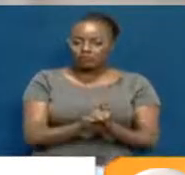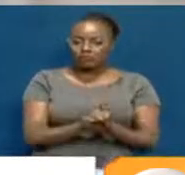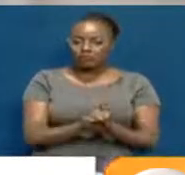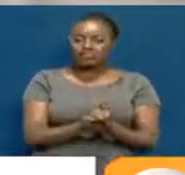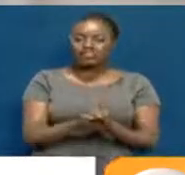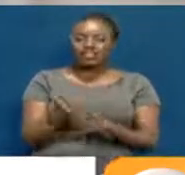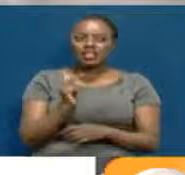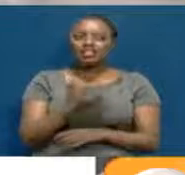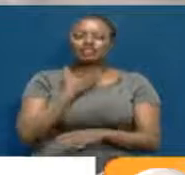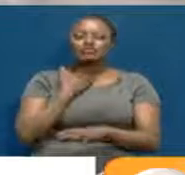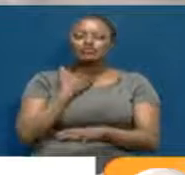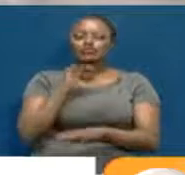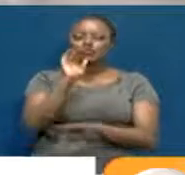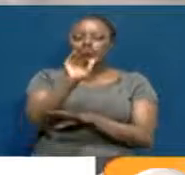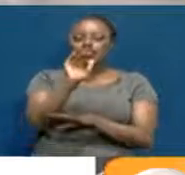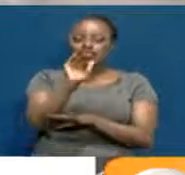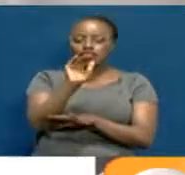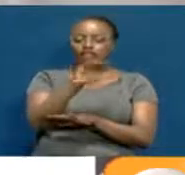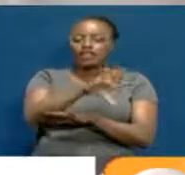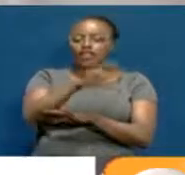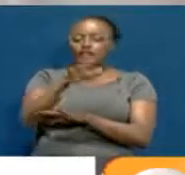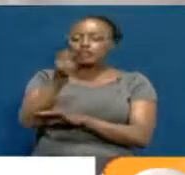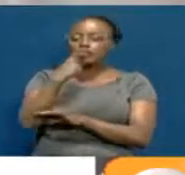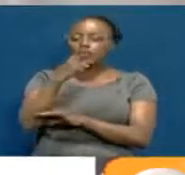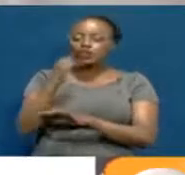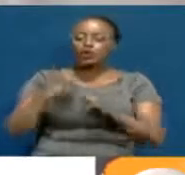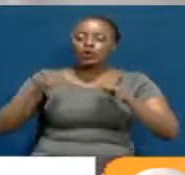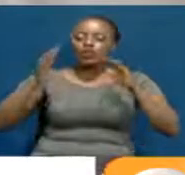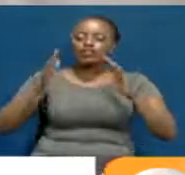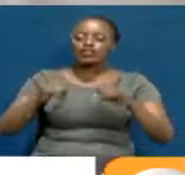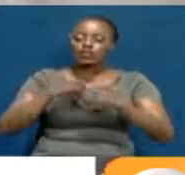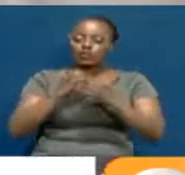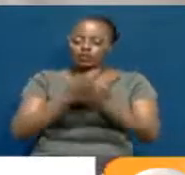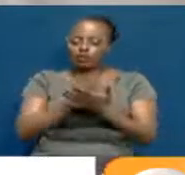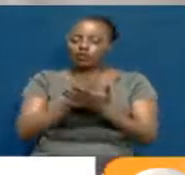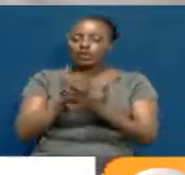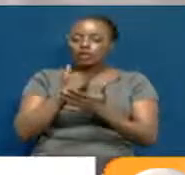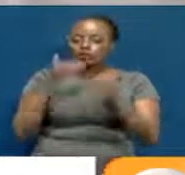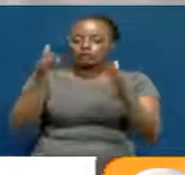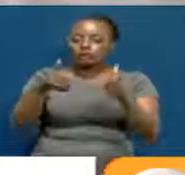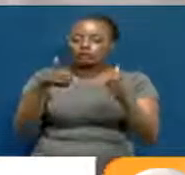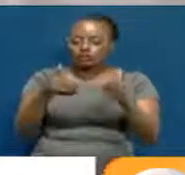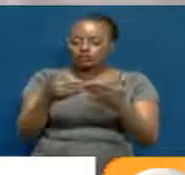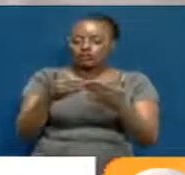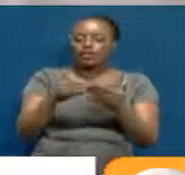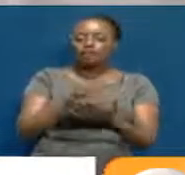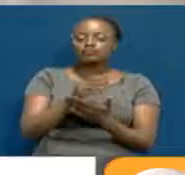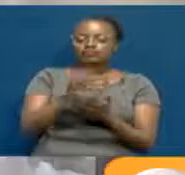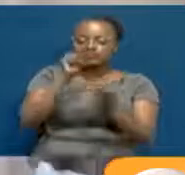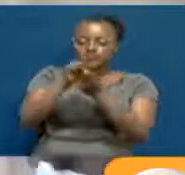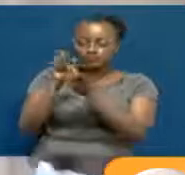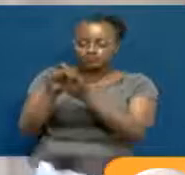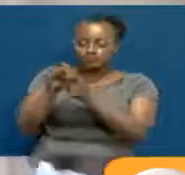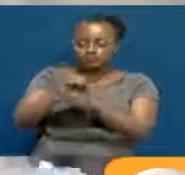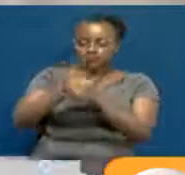And we'd want to urge the county medical officer of health to make sure we have available the rapid COVID test so that we can be able to